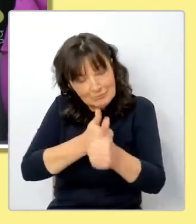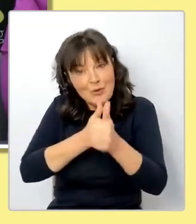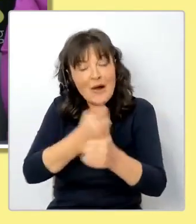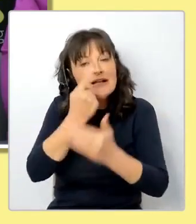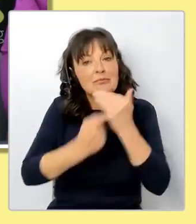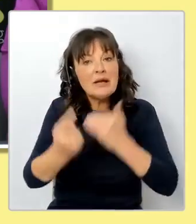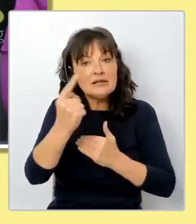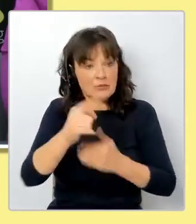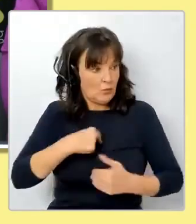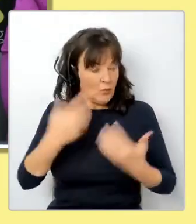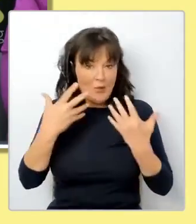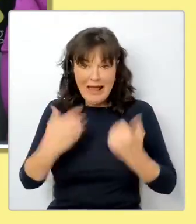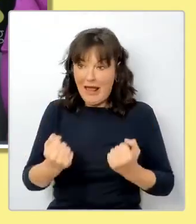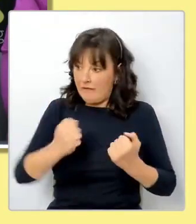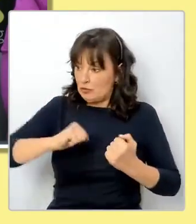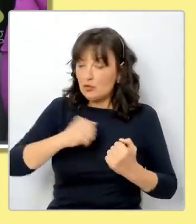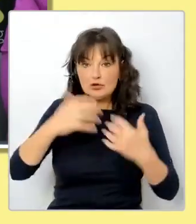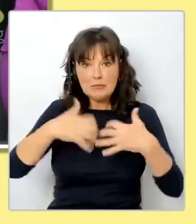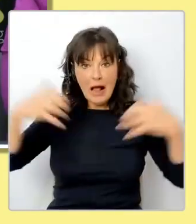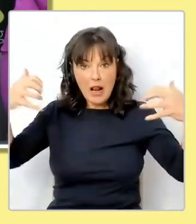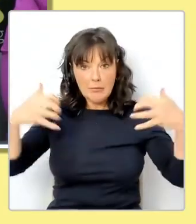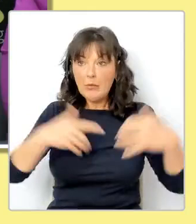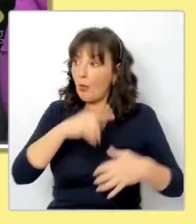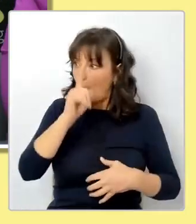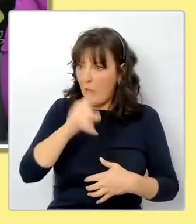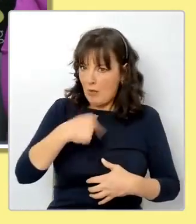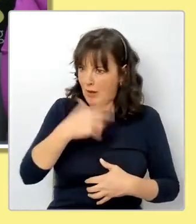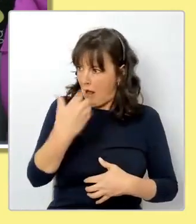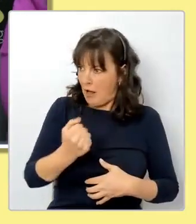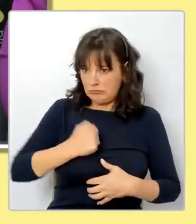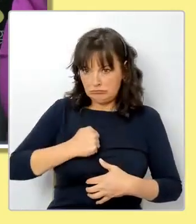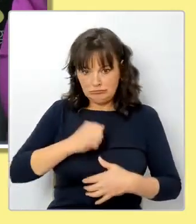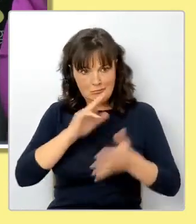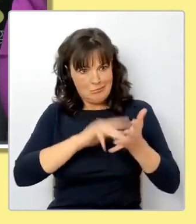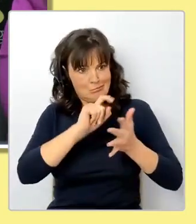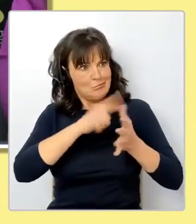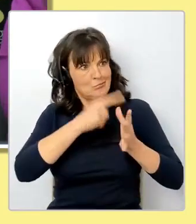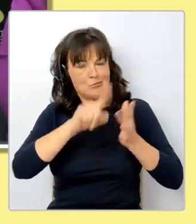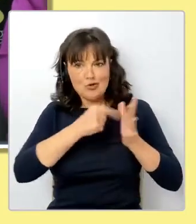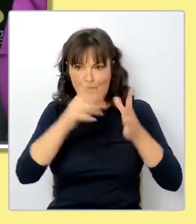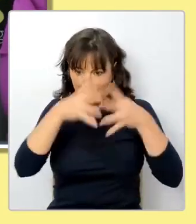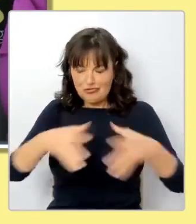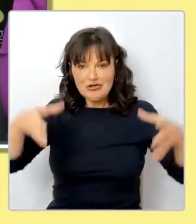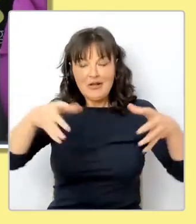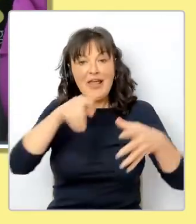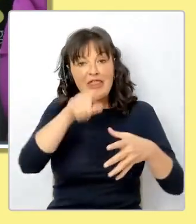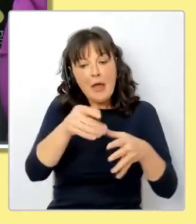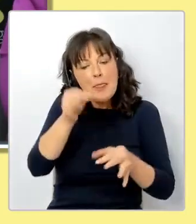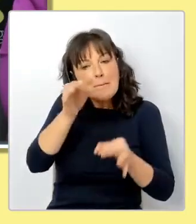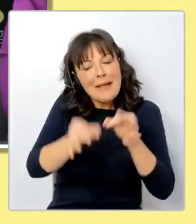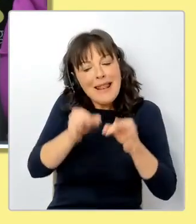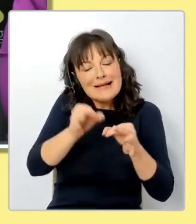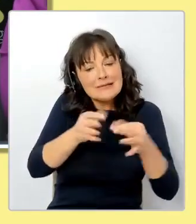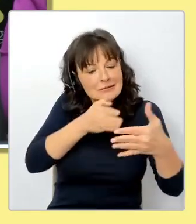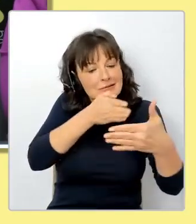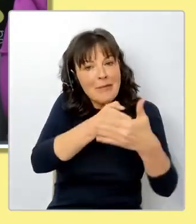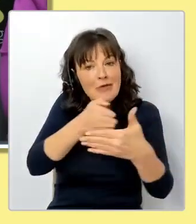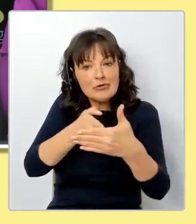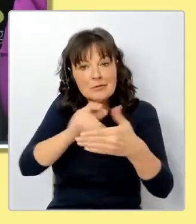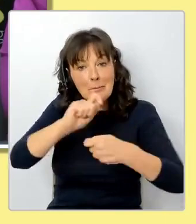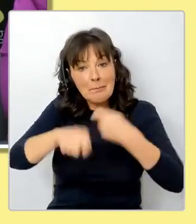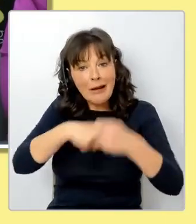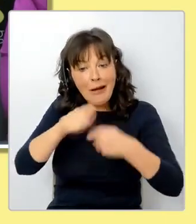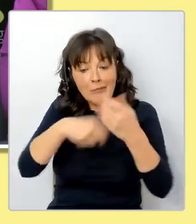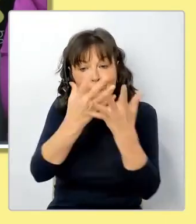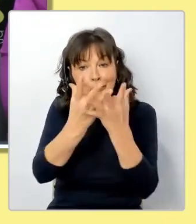as a settled will. When we had that consistent majority, when we inspire people, then the political obstacles that are put in front of us, they will disappear